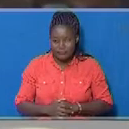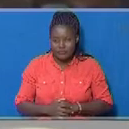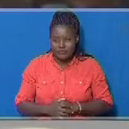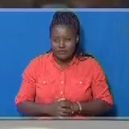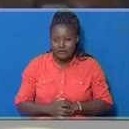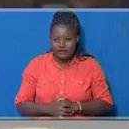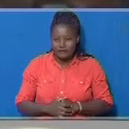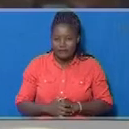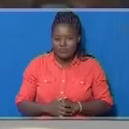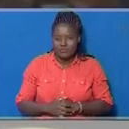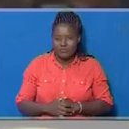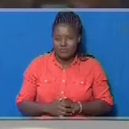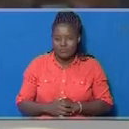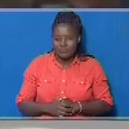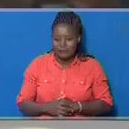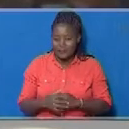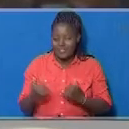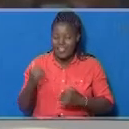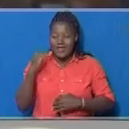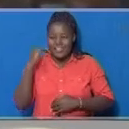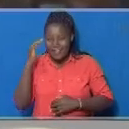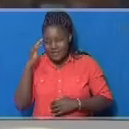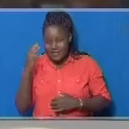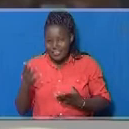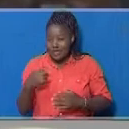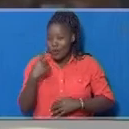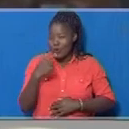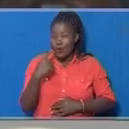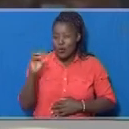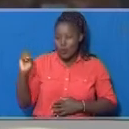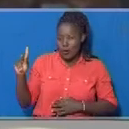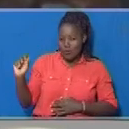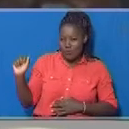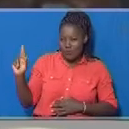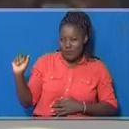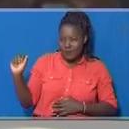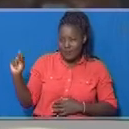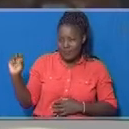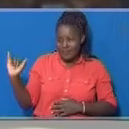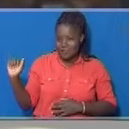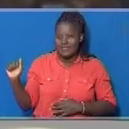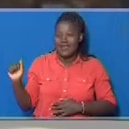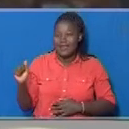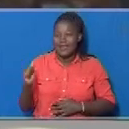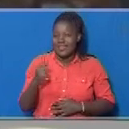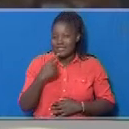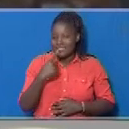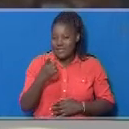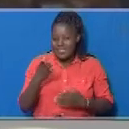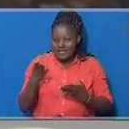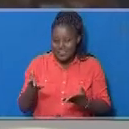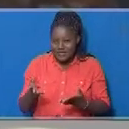The engineer mwenye alipitisha hiyo kitu mheshimiwa Oparanya, kama wewe umemwajiri achisha huyo mtu kazi, he should not